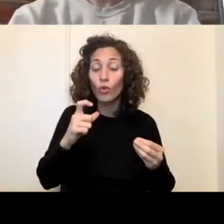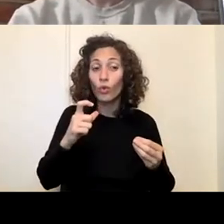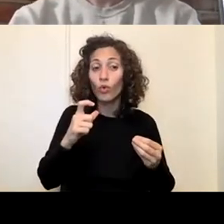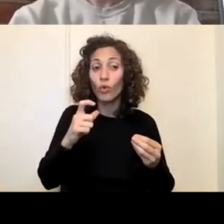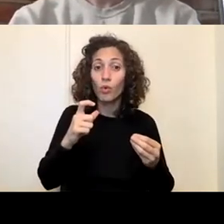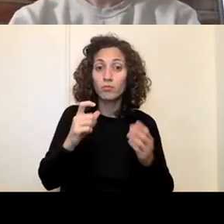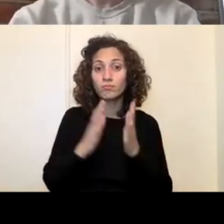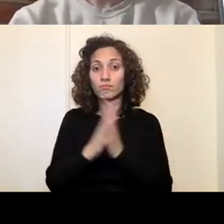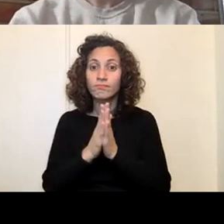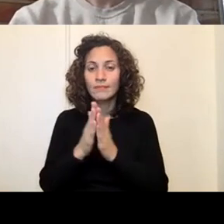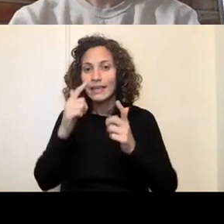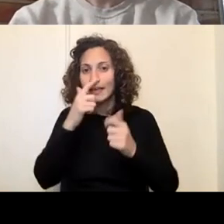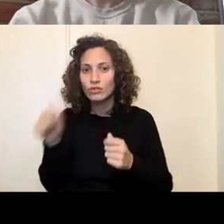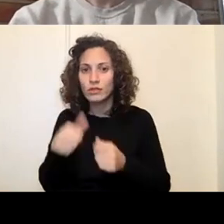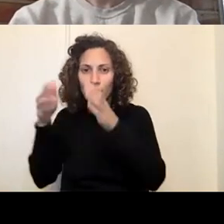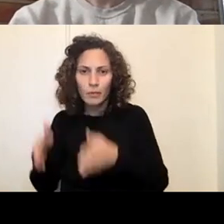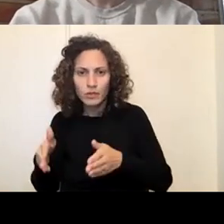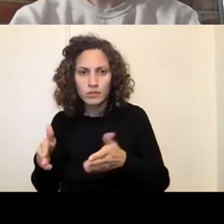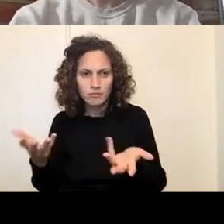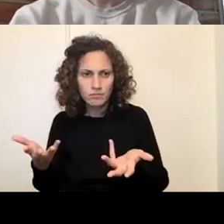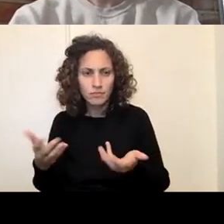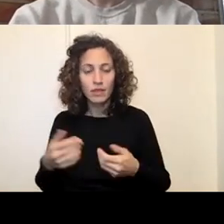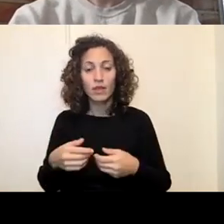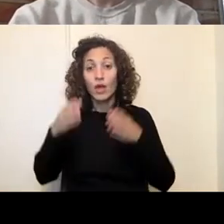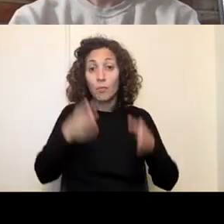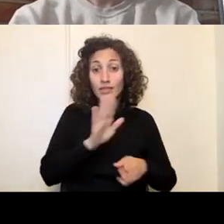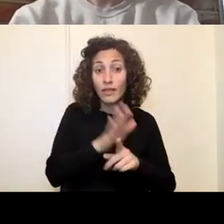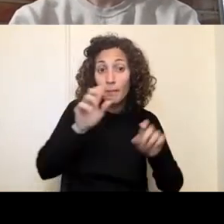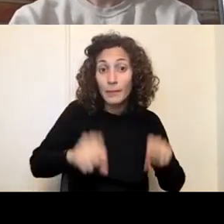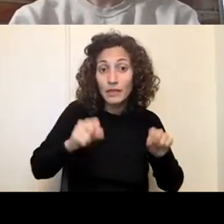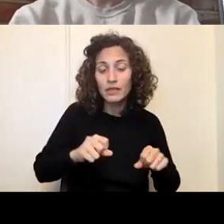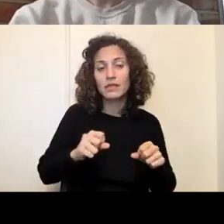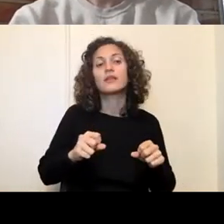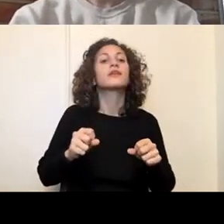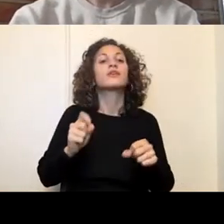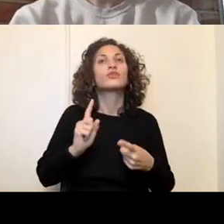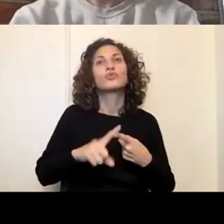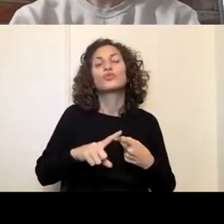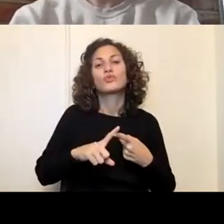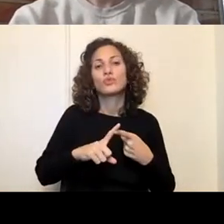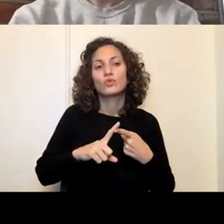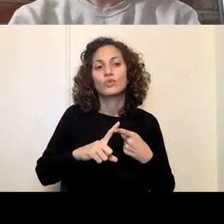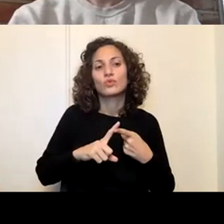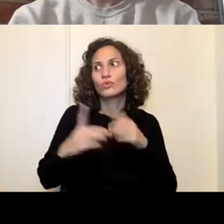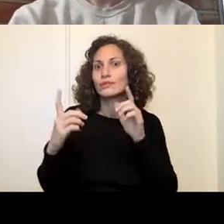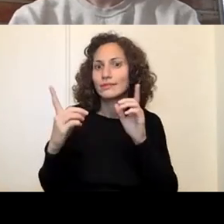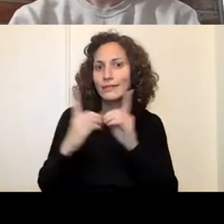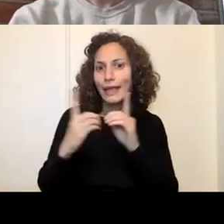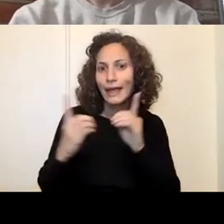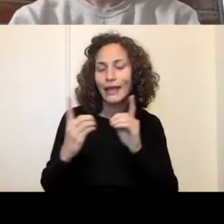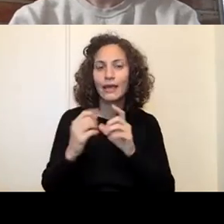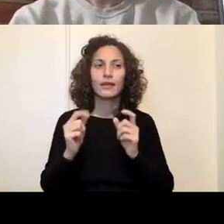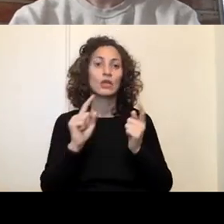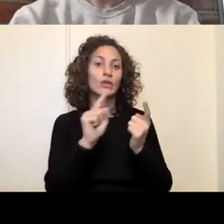in a person and a person's ability to, or, to date or to meet people